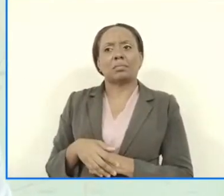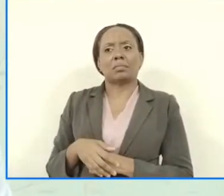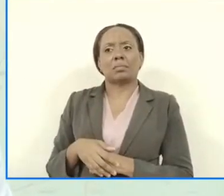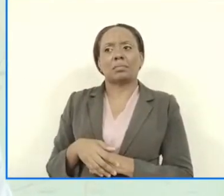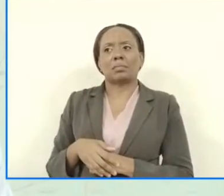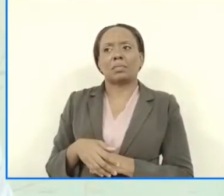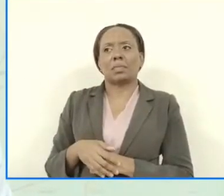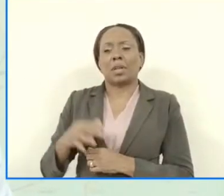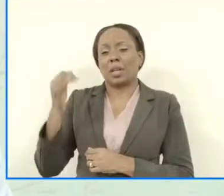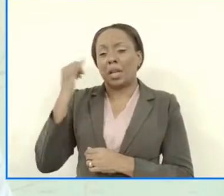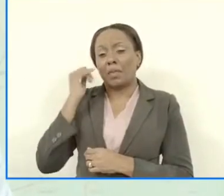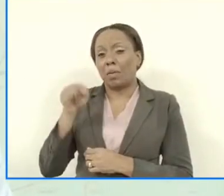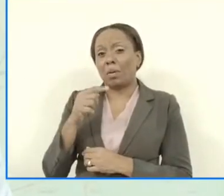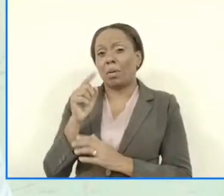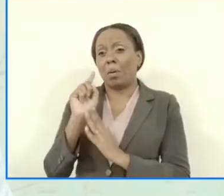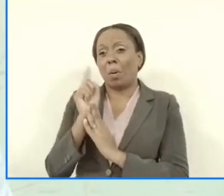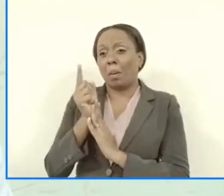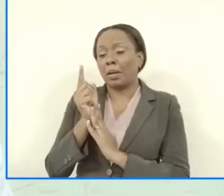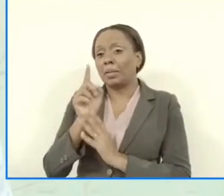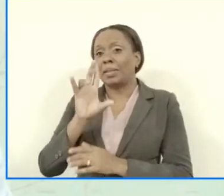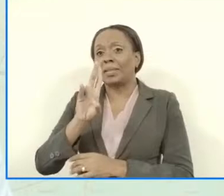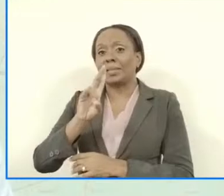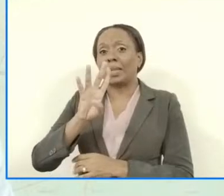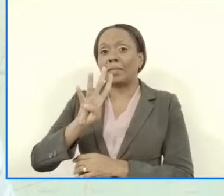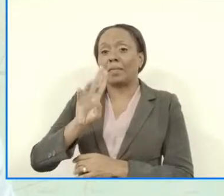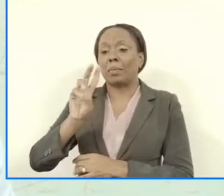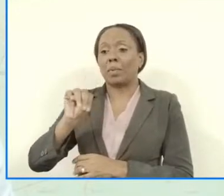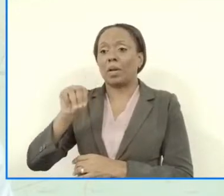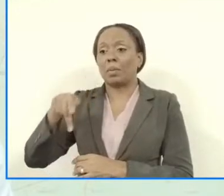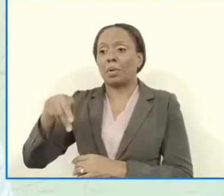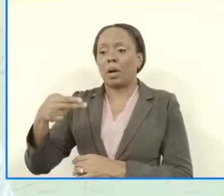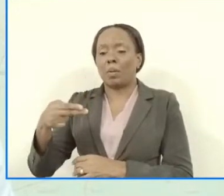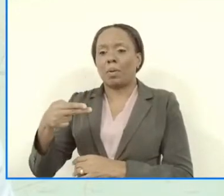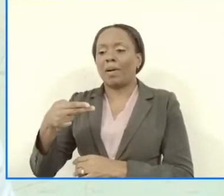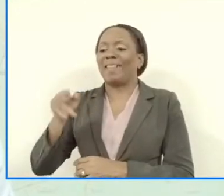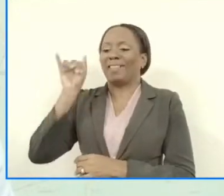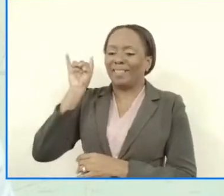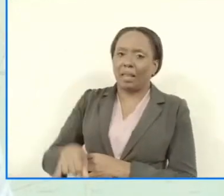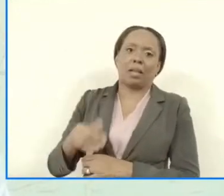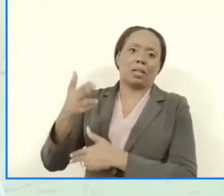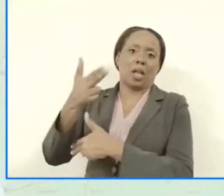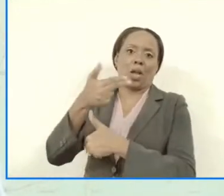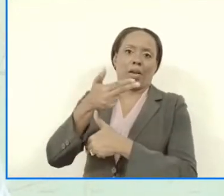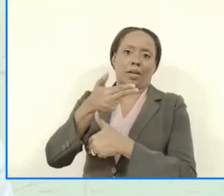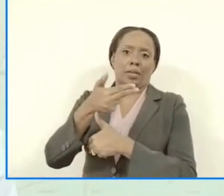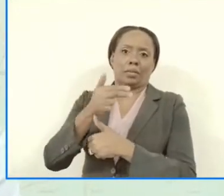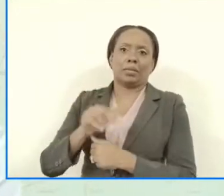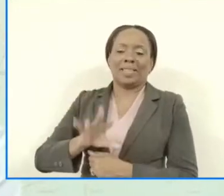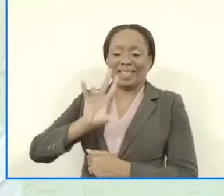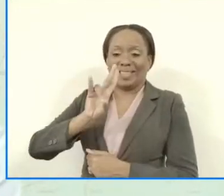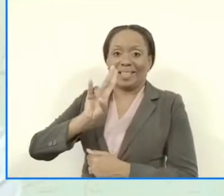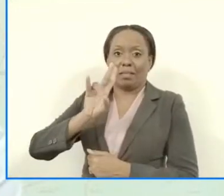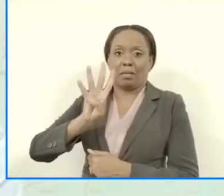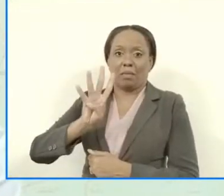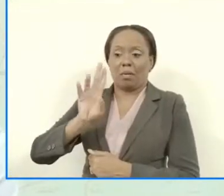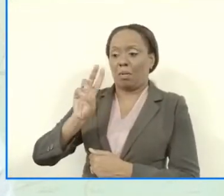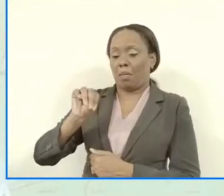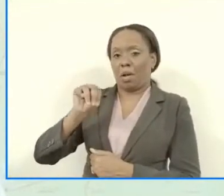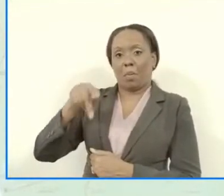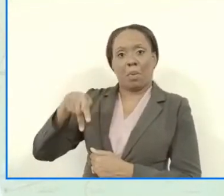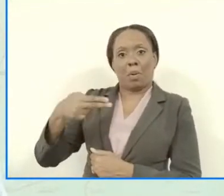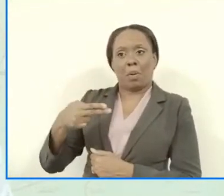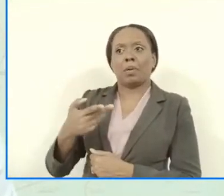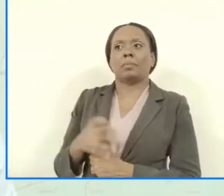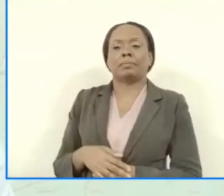if it is 74 miles per hour or greater, that is hurricane force intensity. Now, looking over the